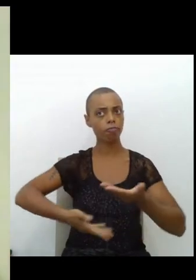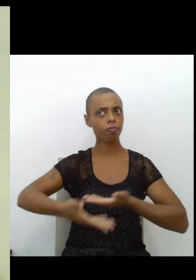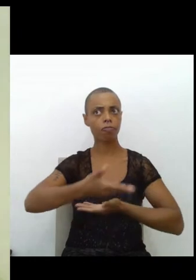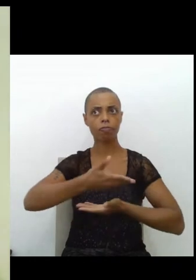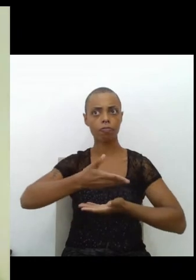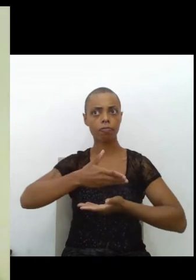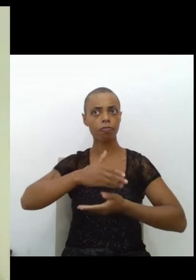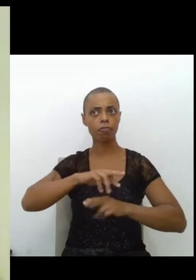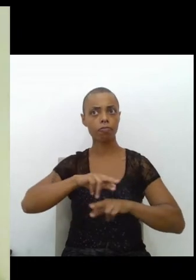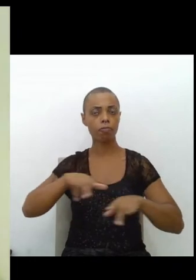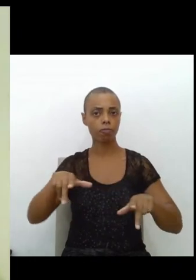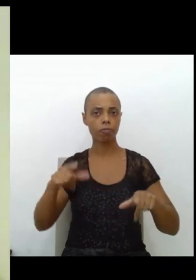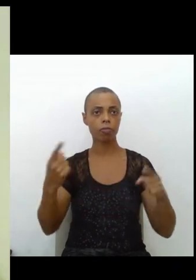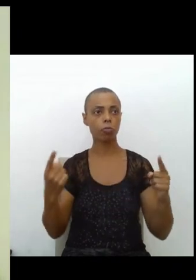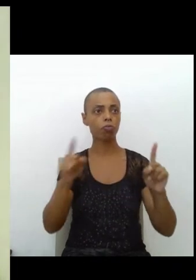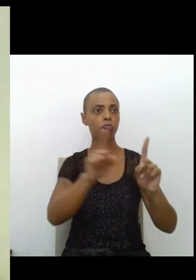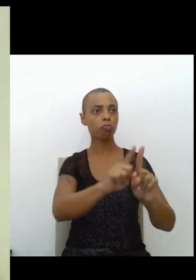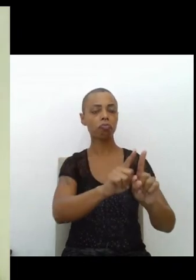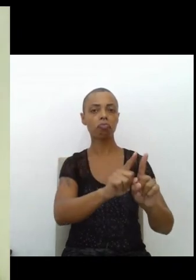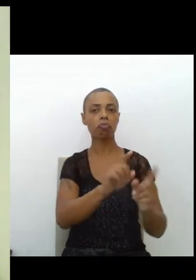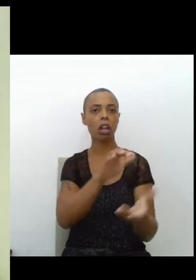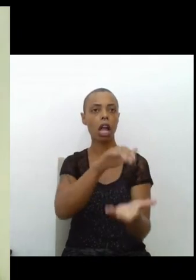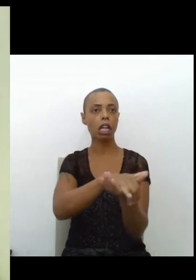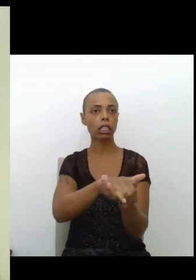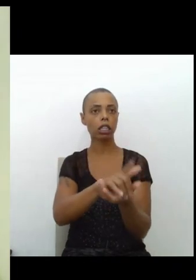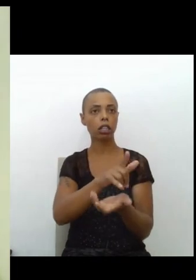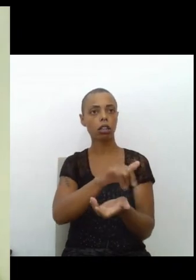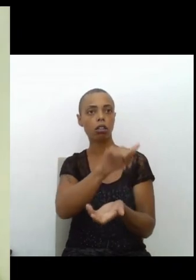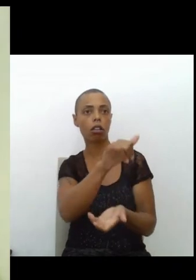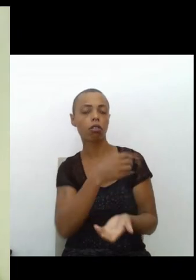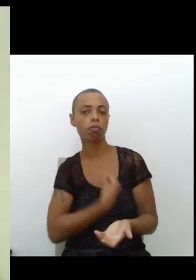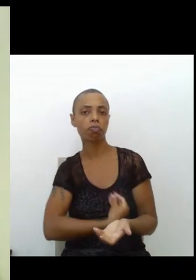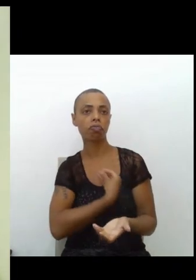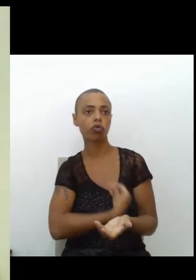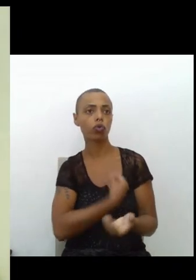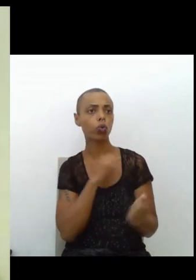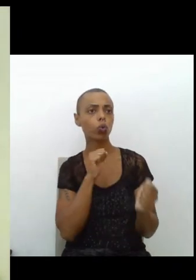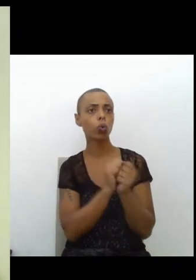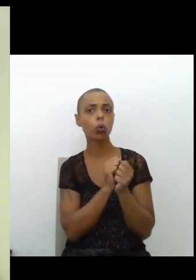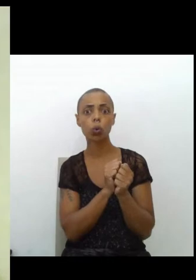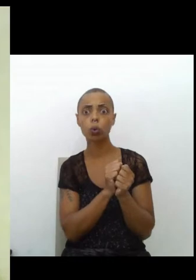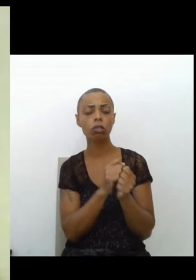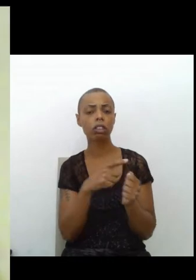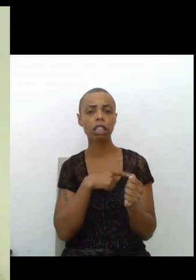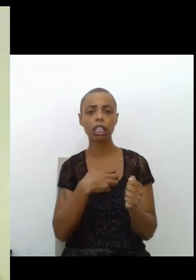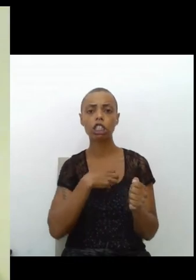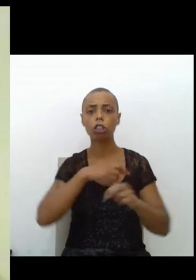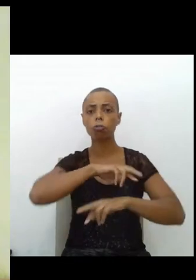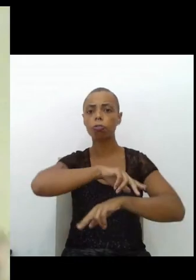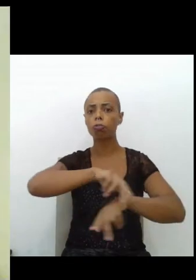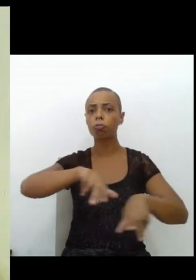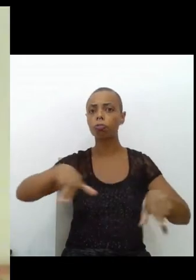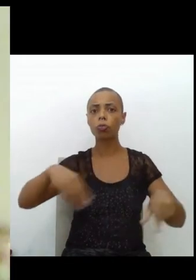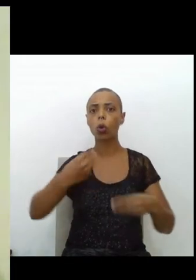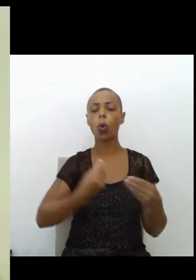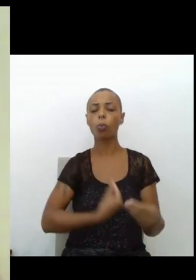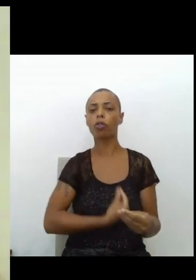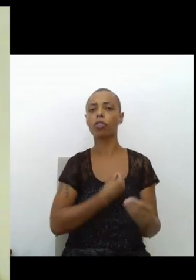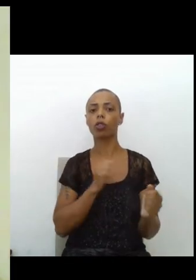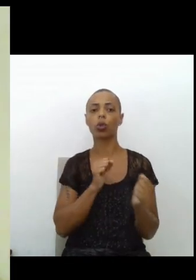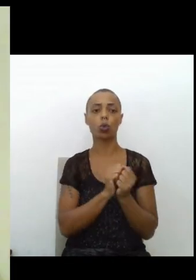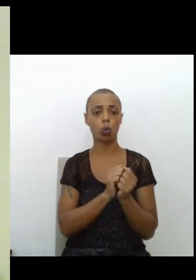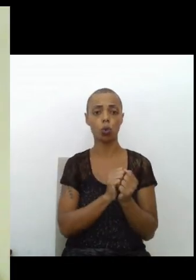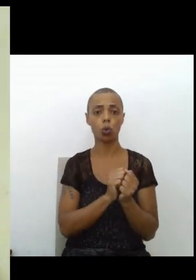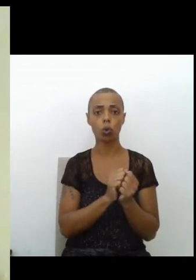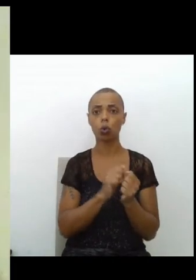whatever they have other modes of living together than a family so if you think a family you know a